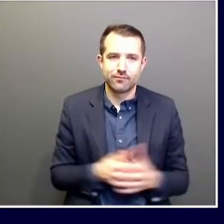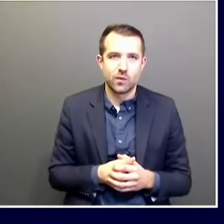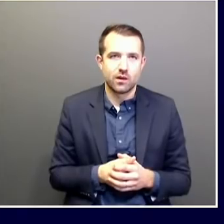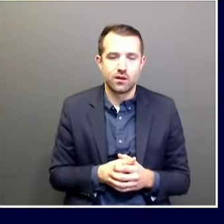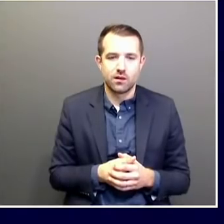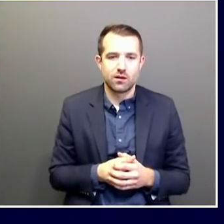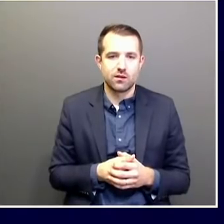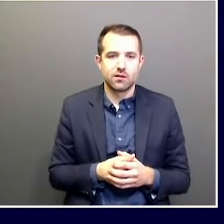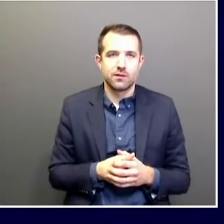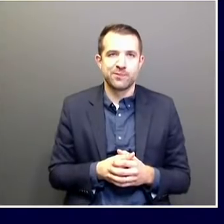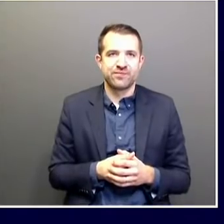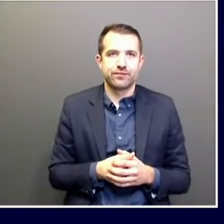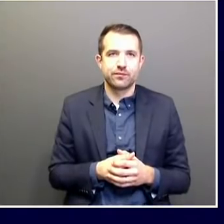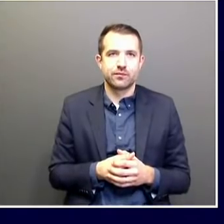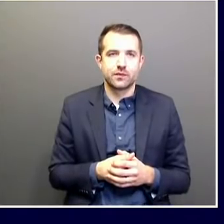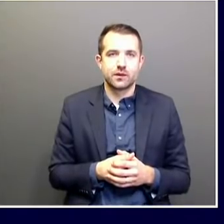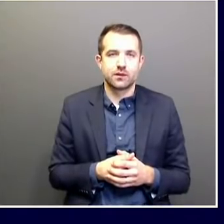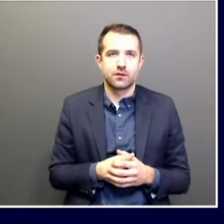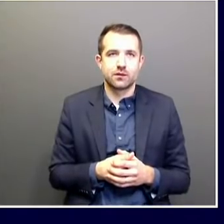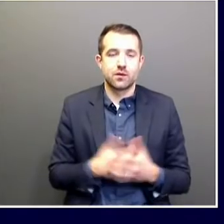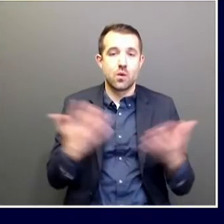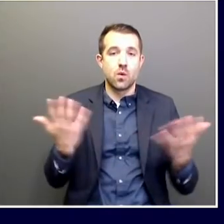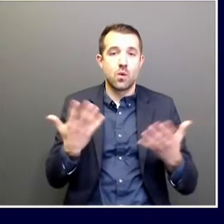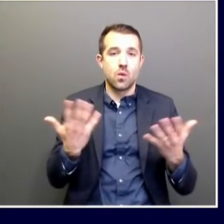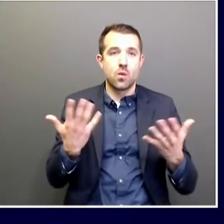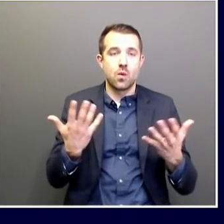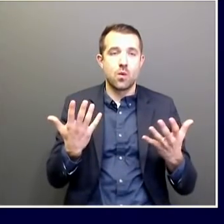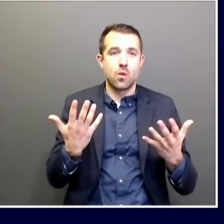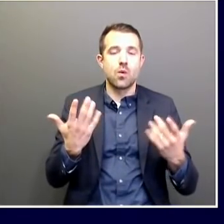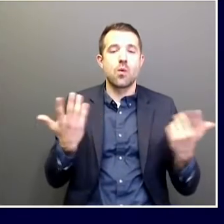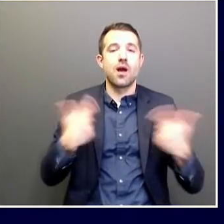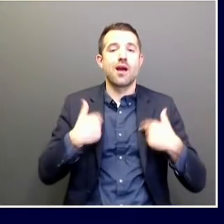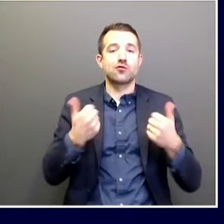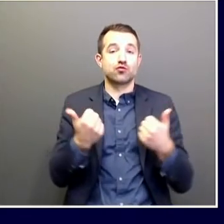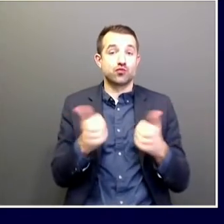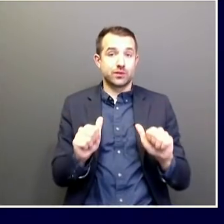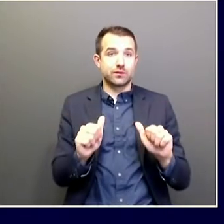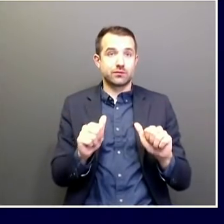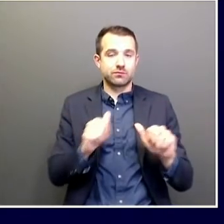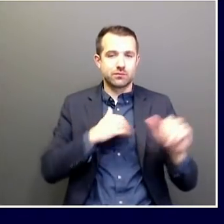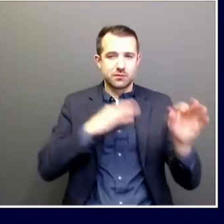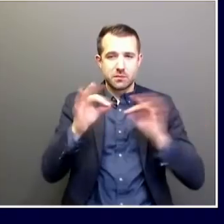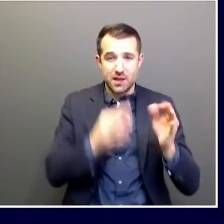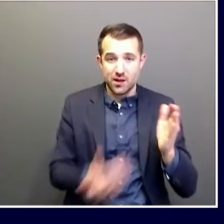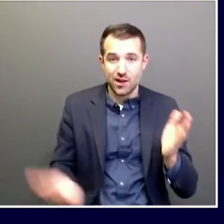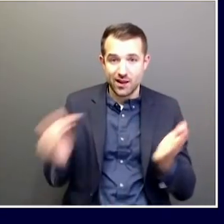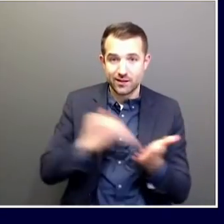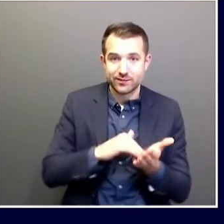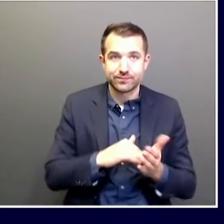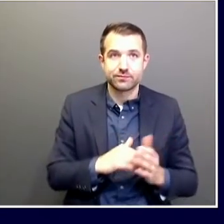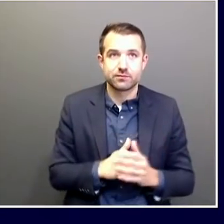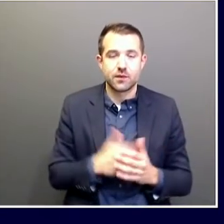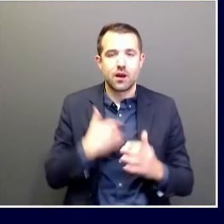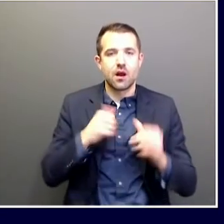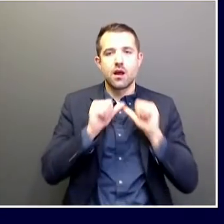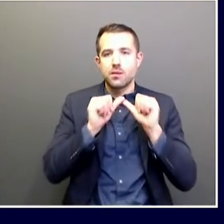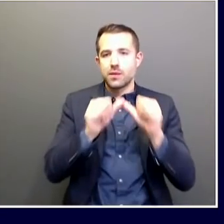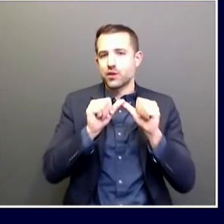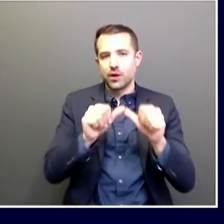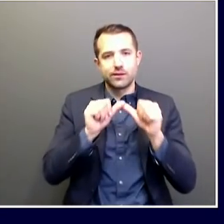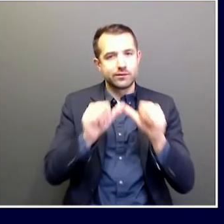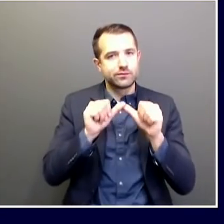Chris, what I can commit to you is that we will continue to work to ensure that every single person and family that wants to